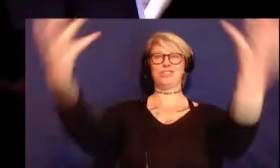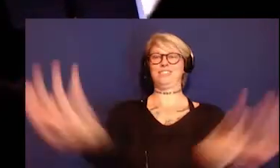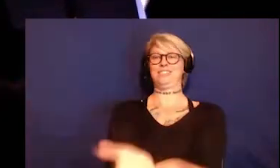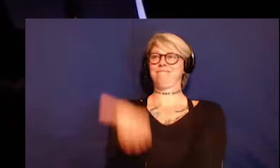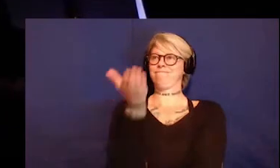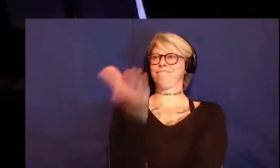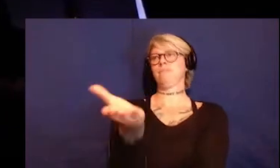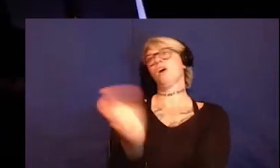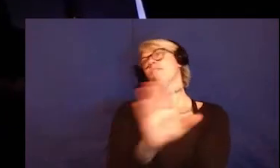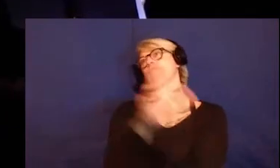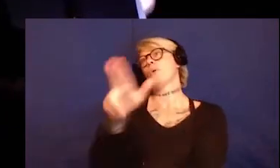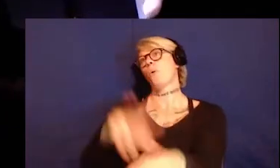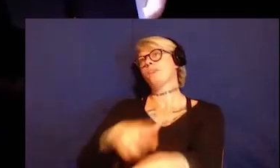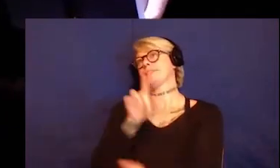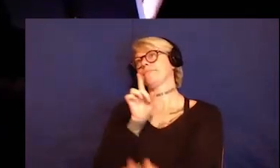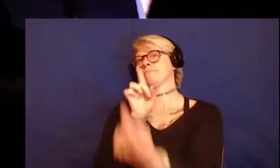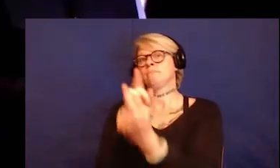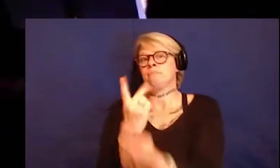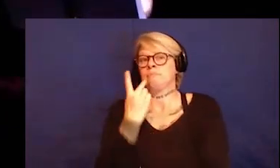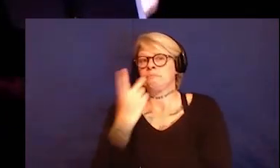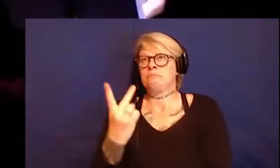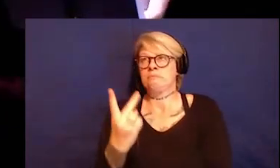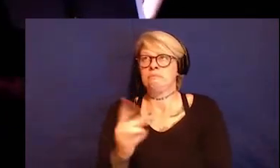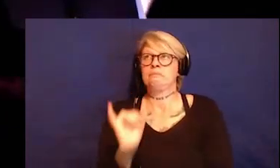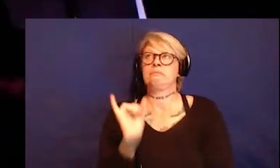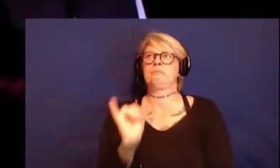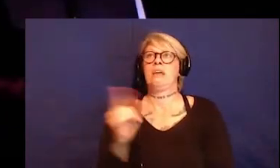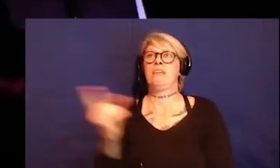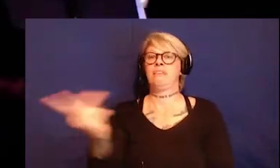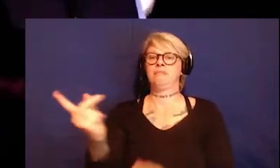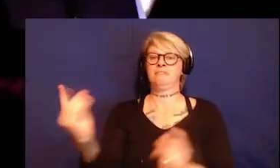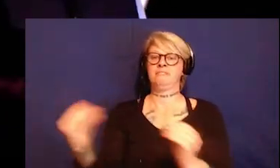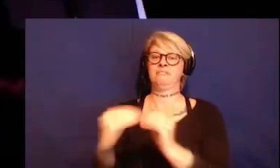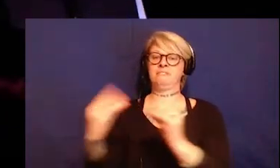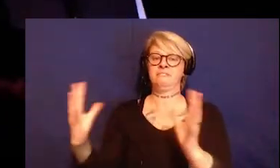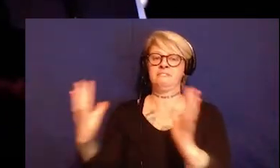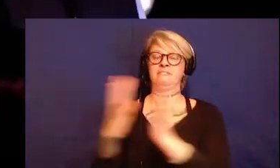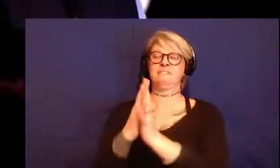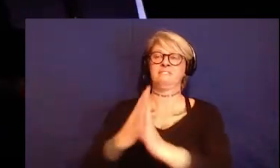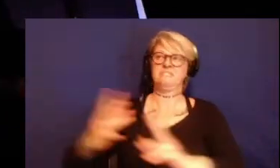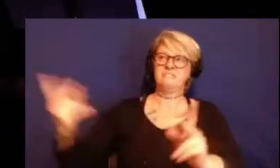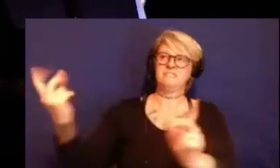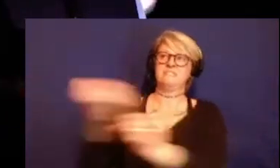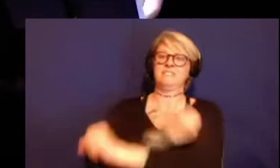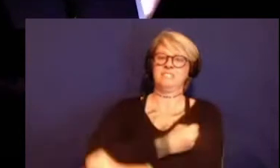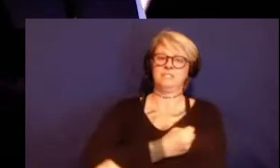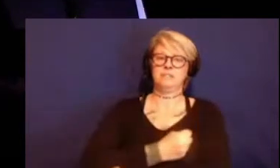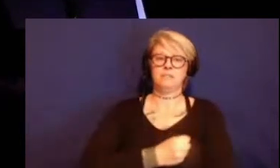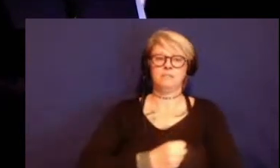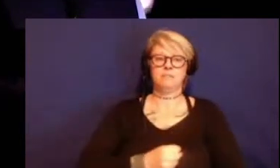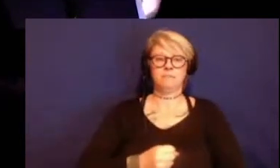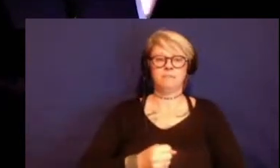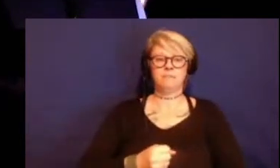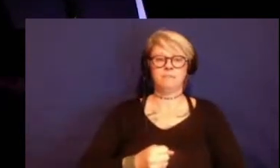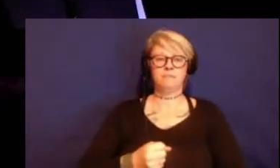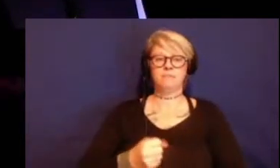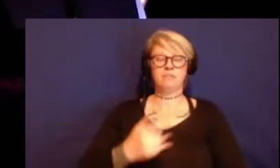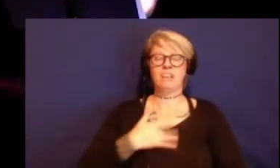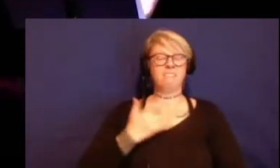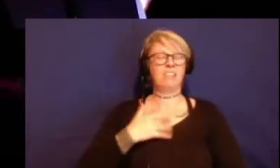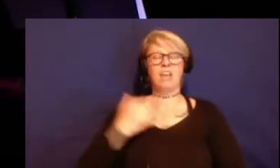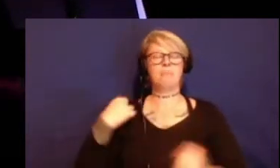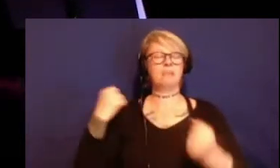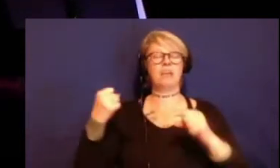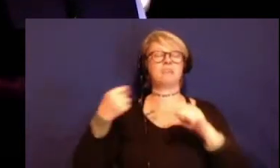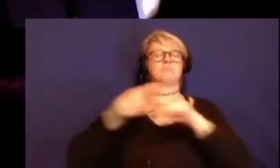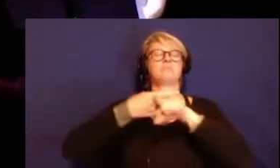I run into her and then these two start fighting. I'm in a crossover episode.